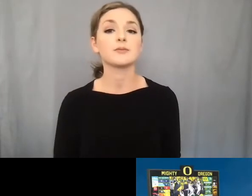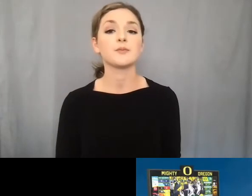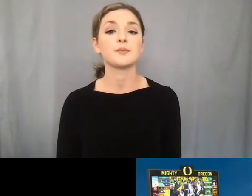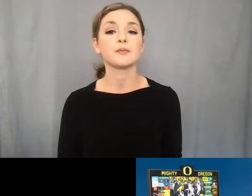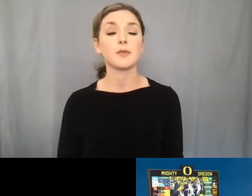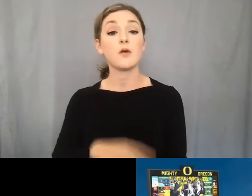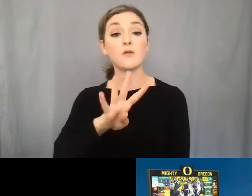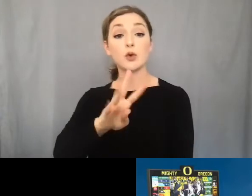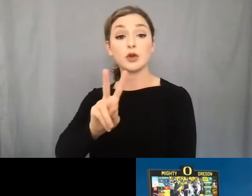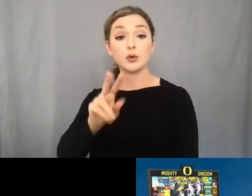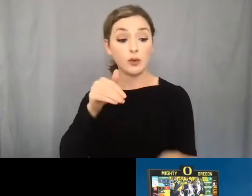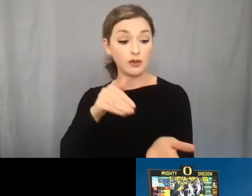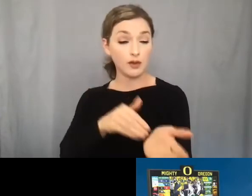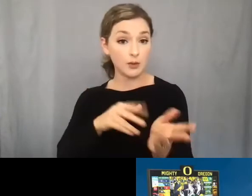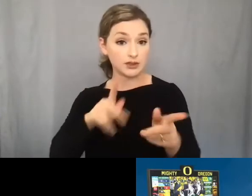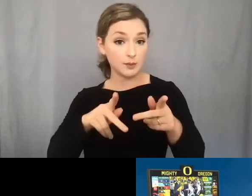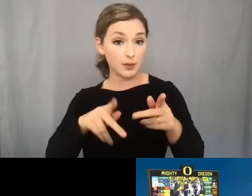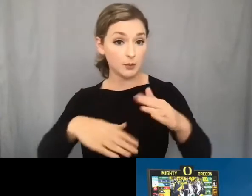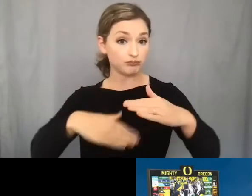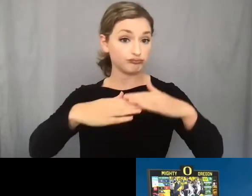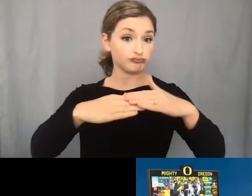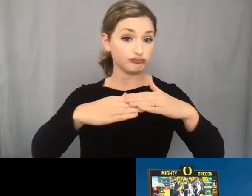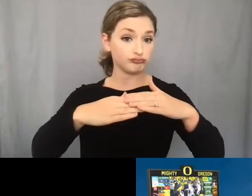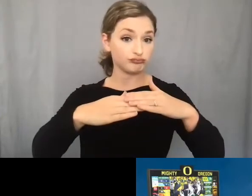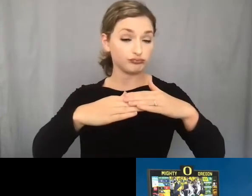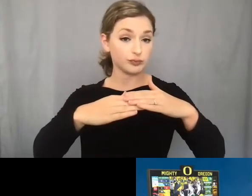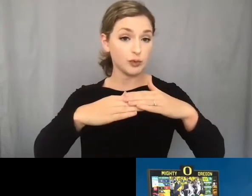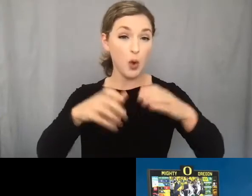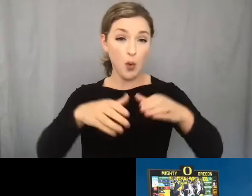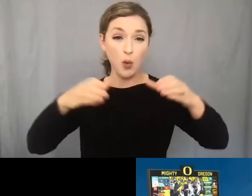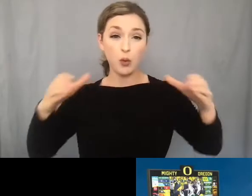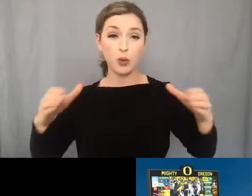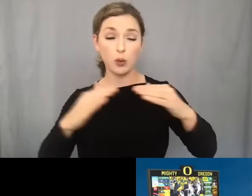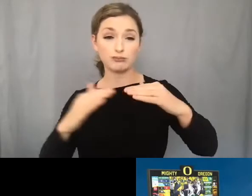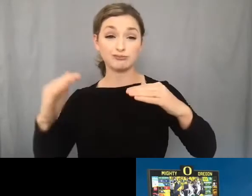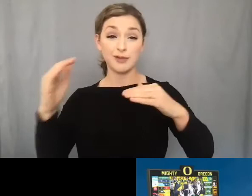42,000 people to 56,000 people.